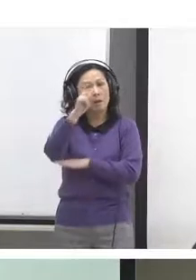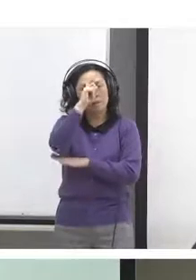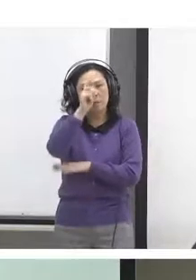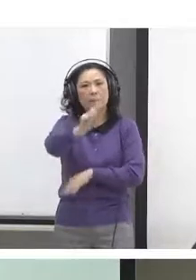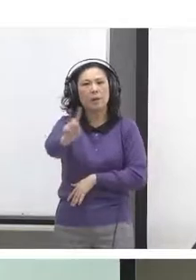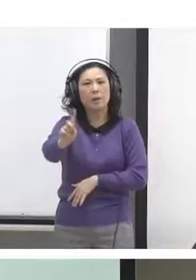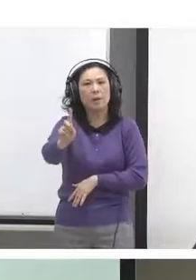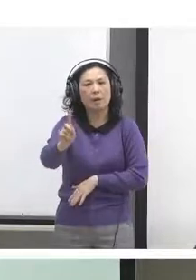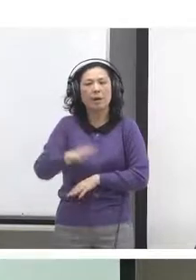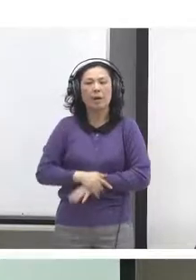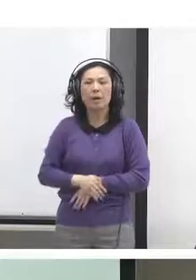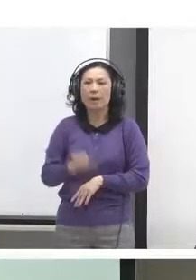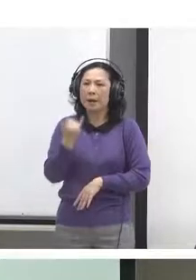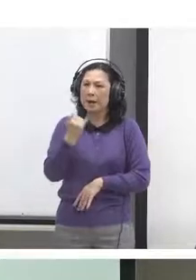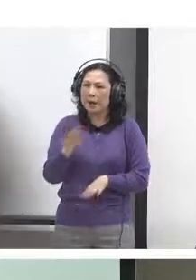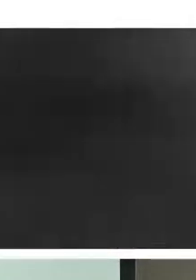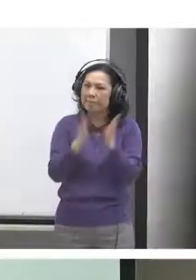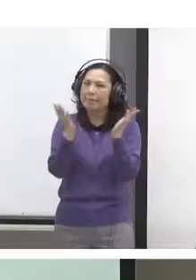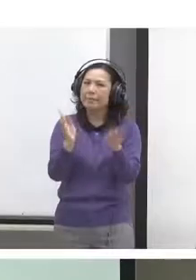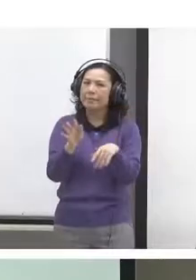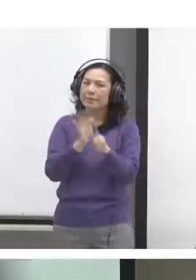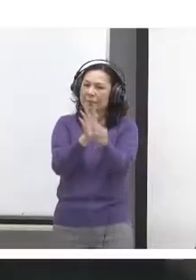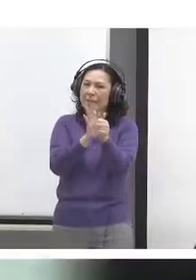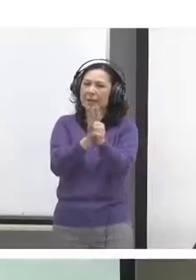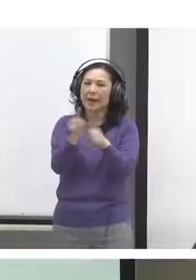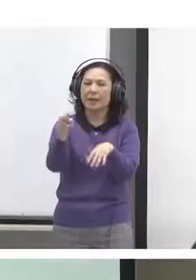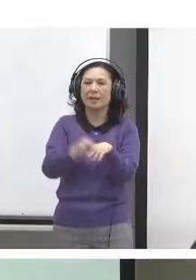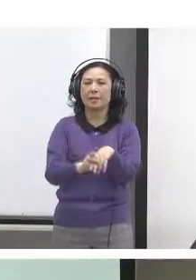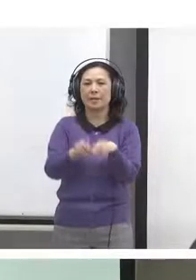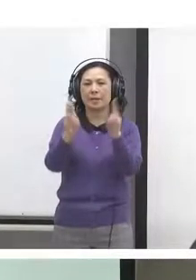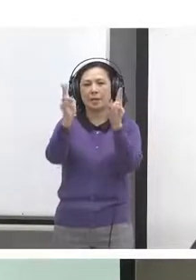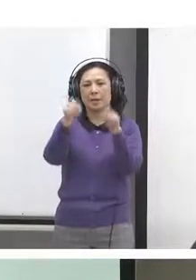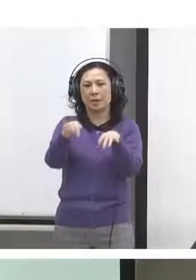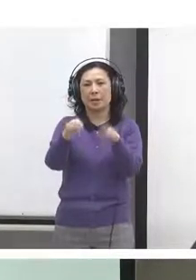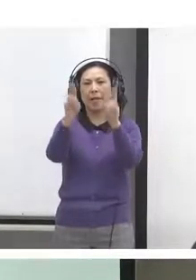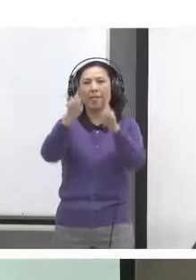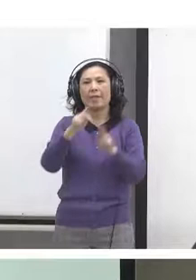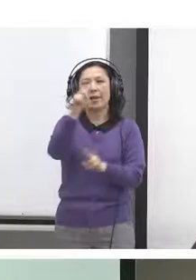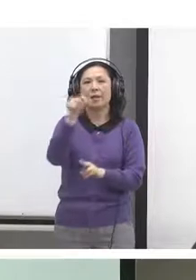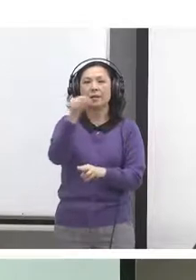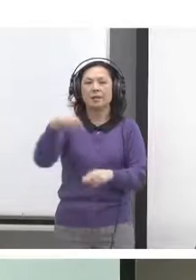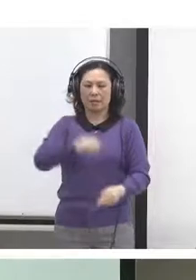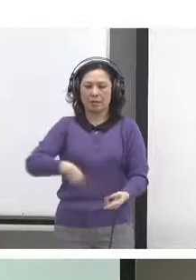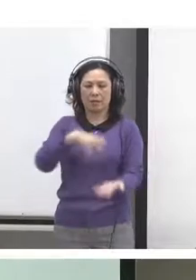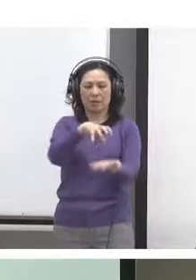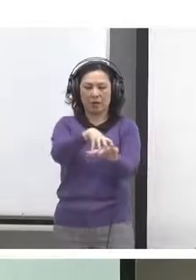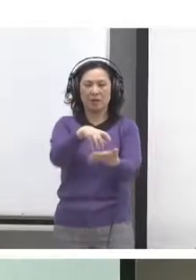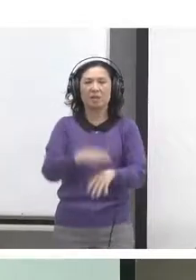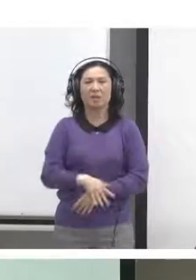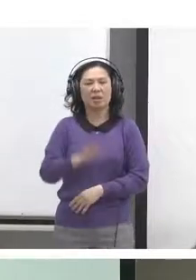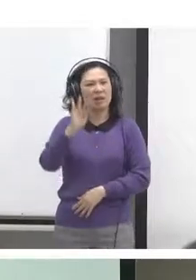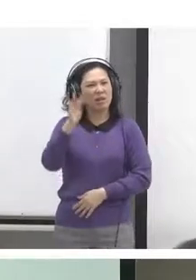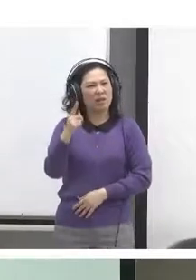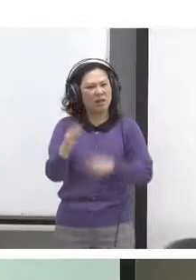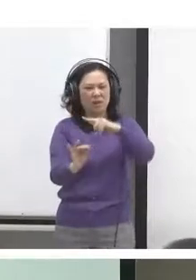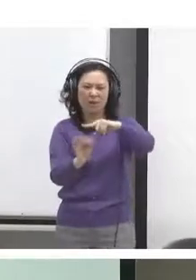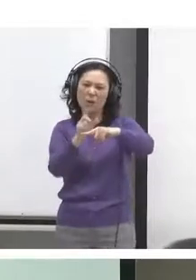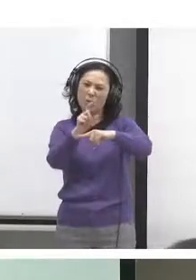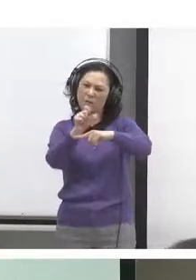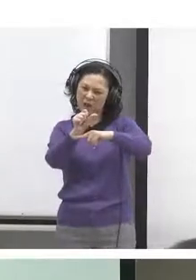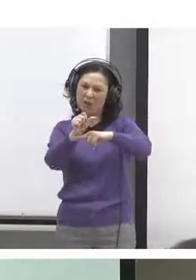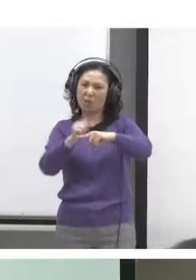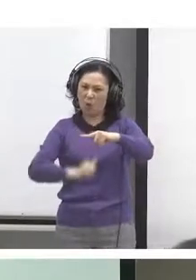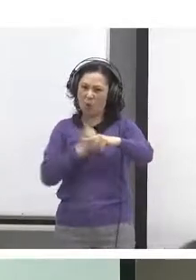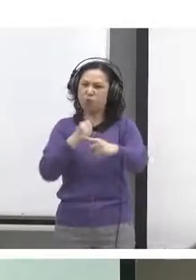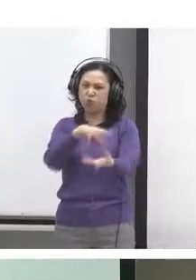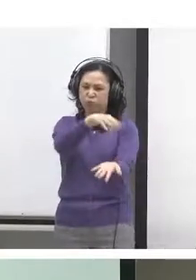the people, but only about 15 of the people had them. Each local government had